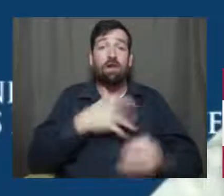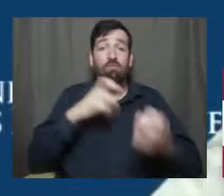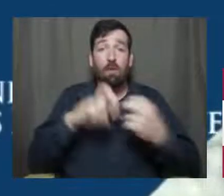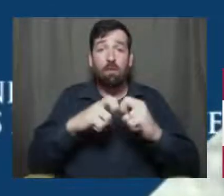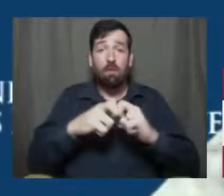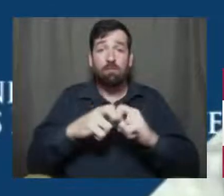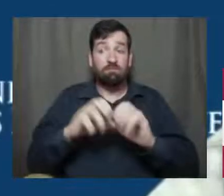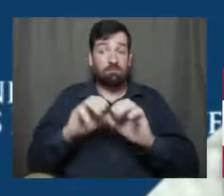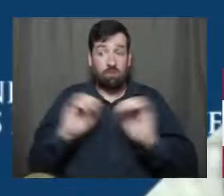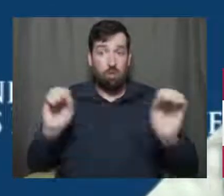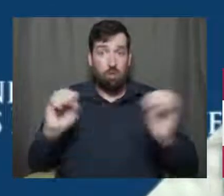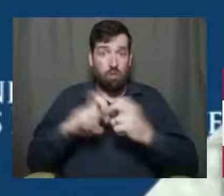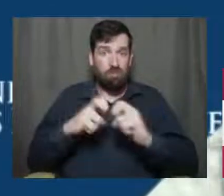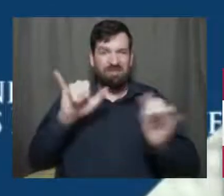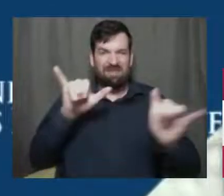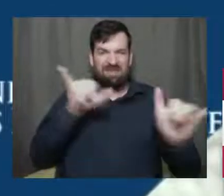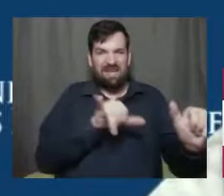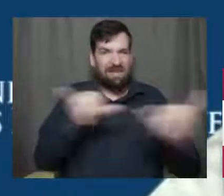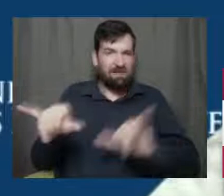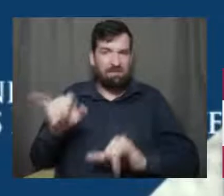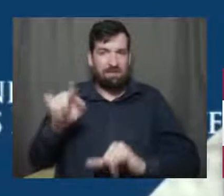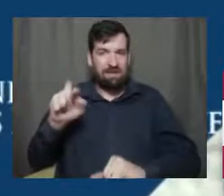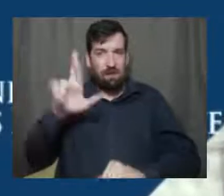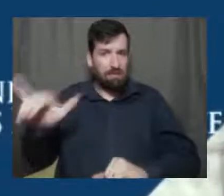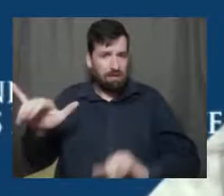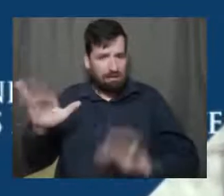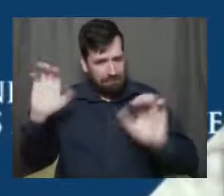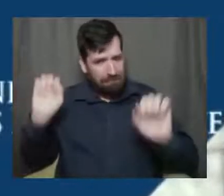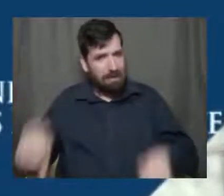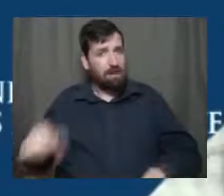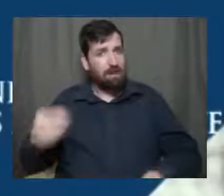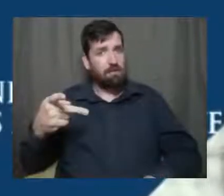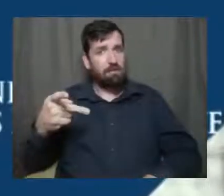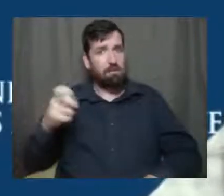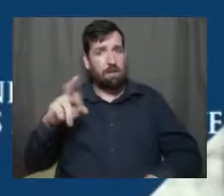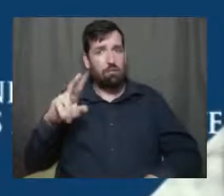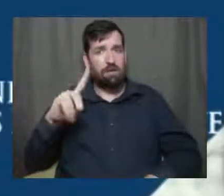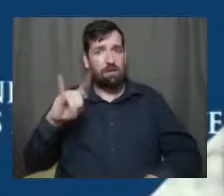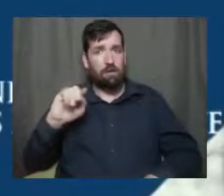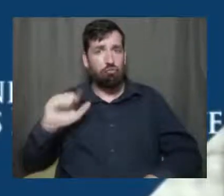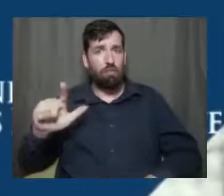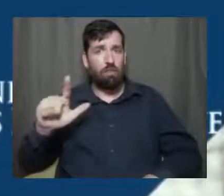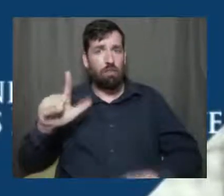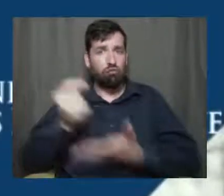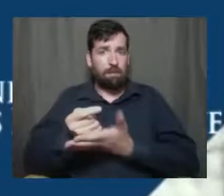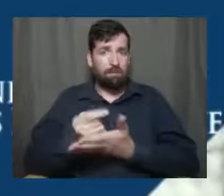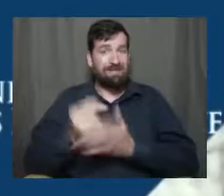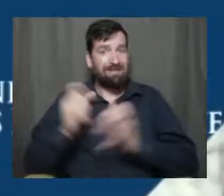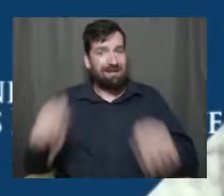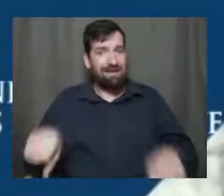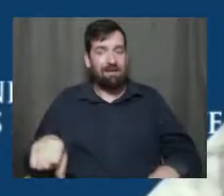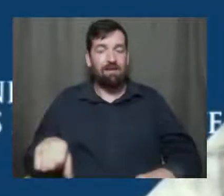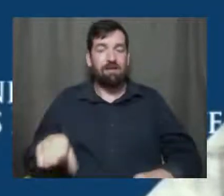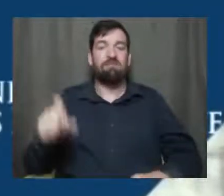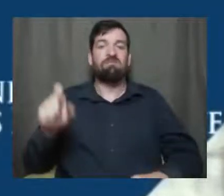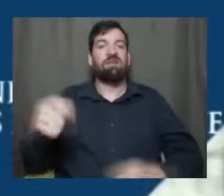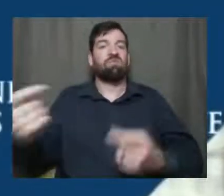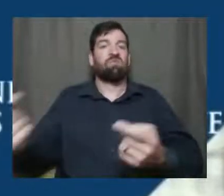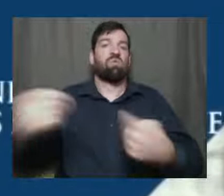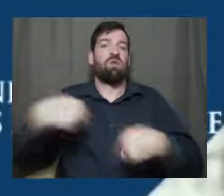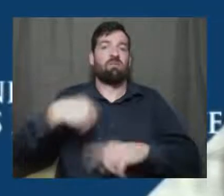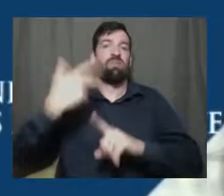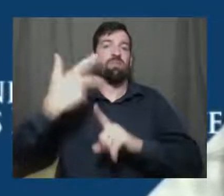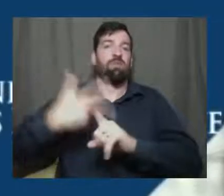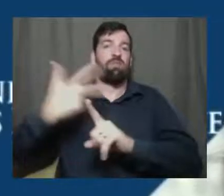that Terry had can have periodontal treatment. We can treat them. They will have to come every 3 months for